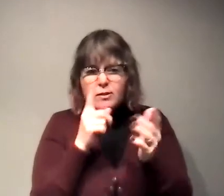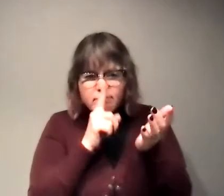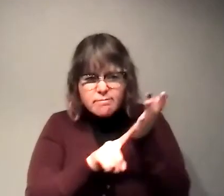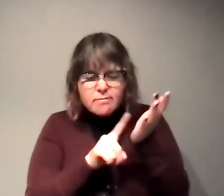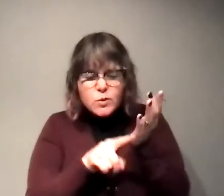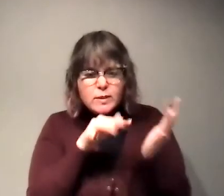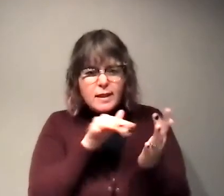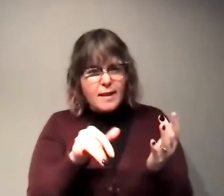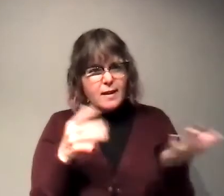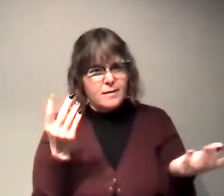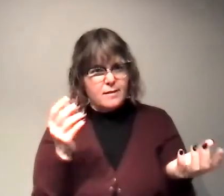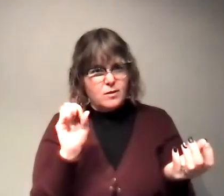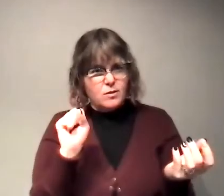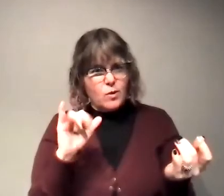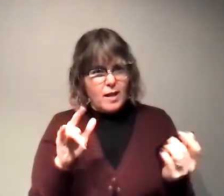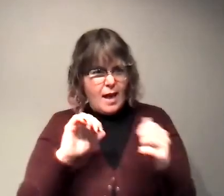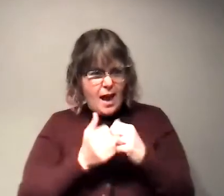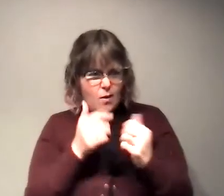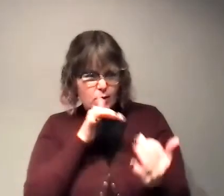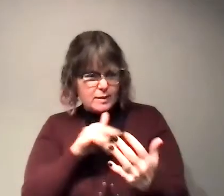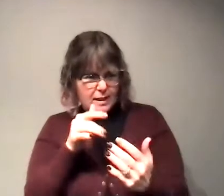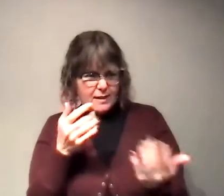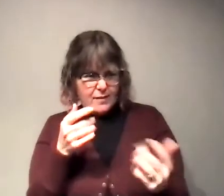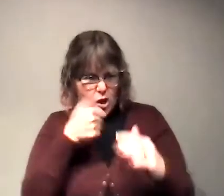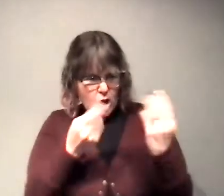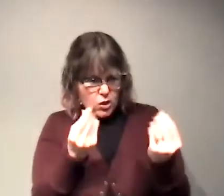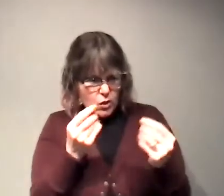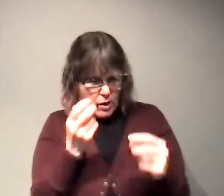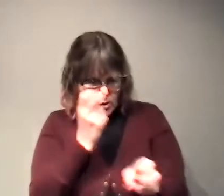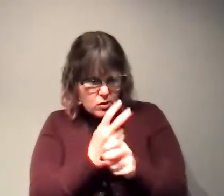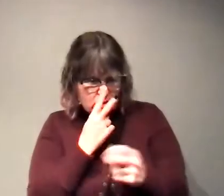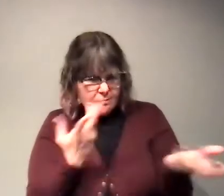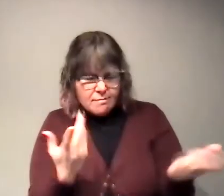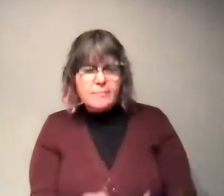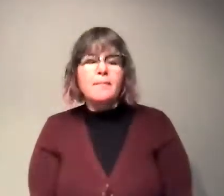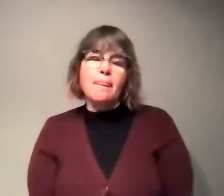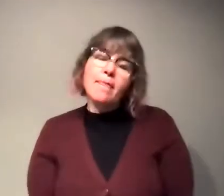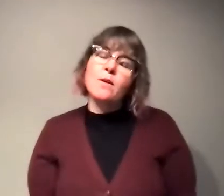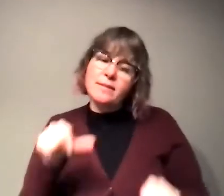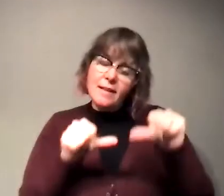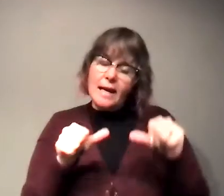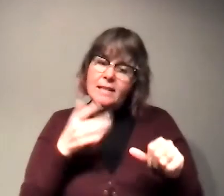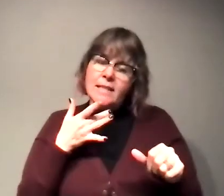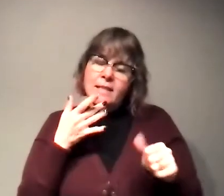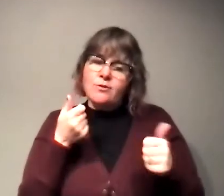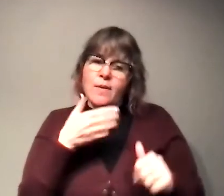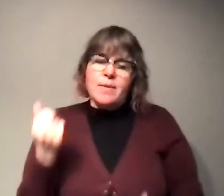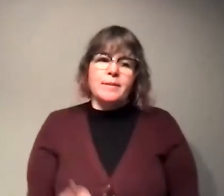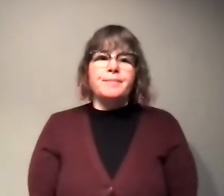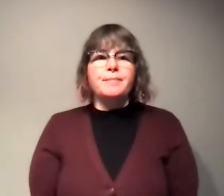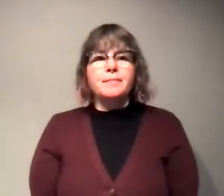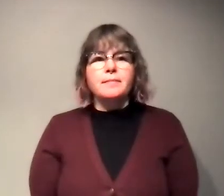stuff because yeah, soil, how the heck are you supposed to see what's in there? It's really hard. So scientists are doing their best. Let's